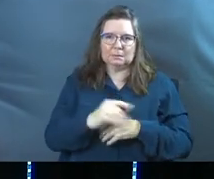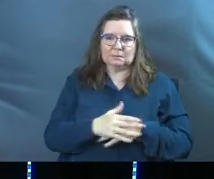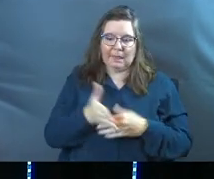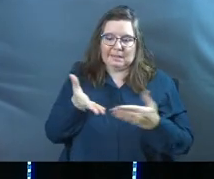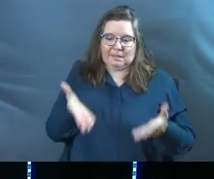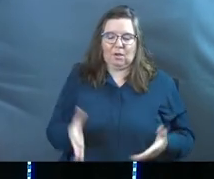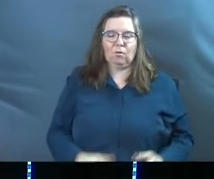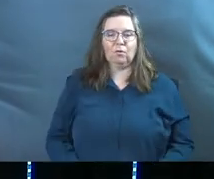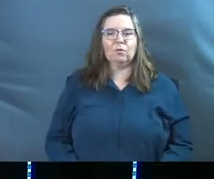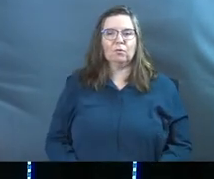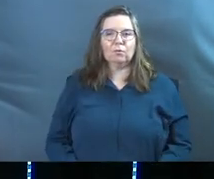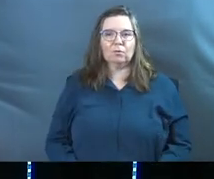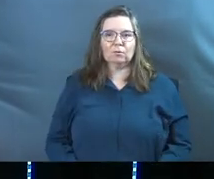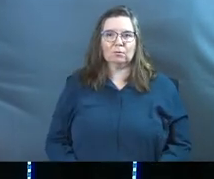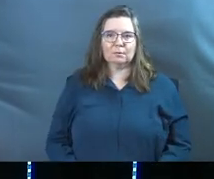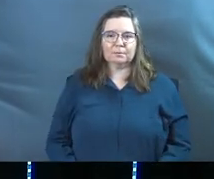there.